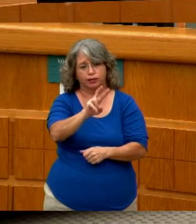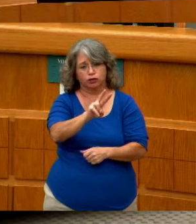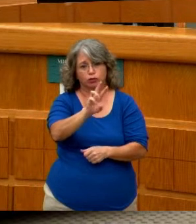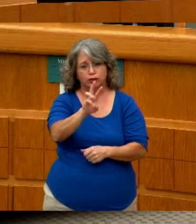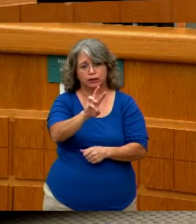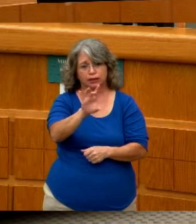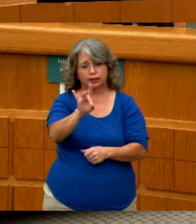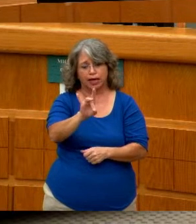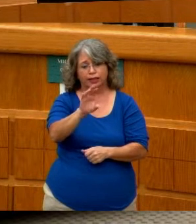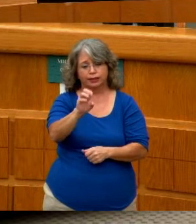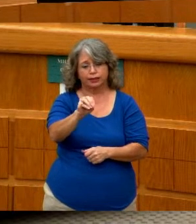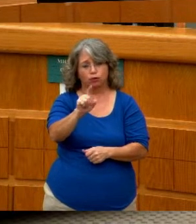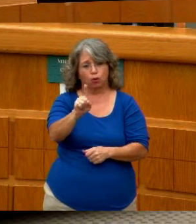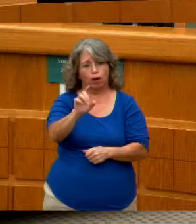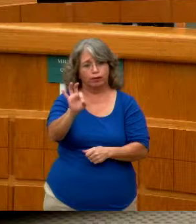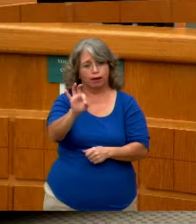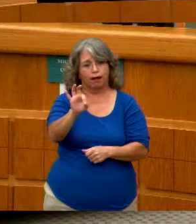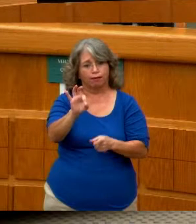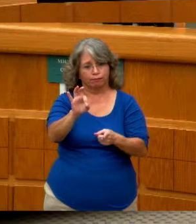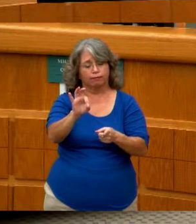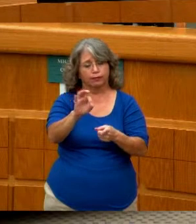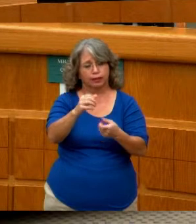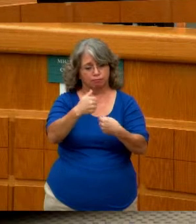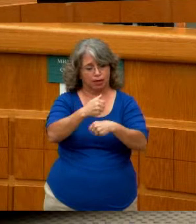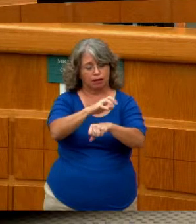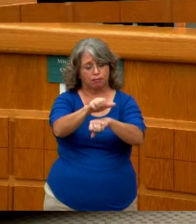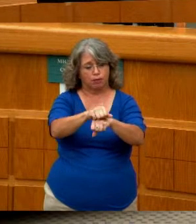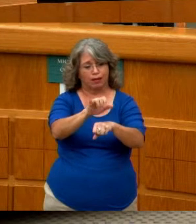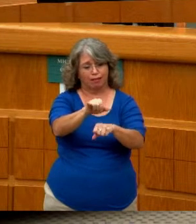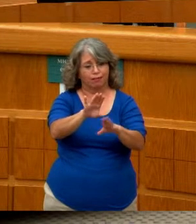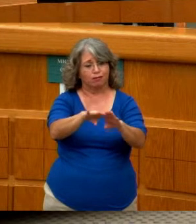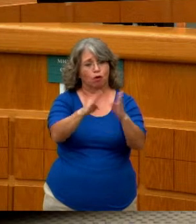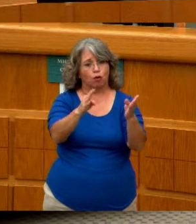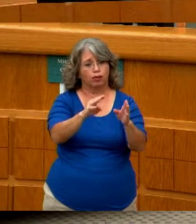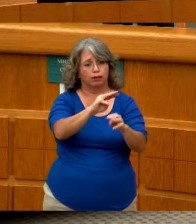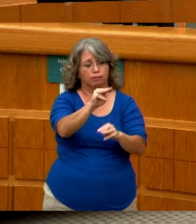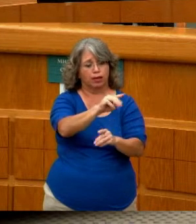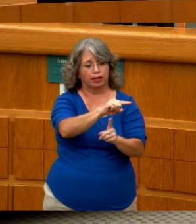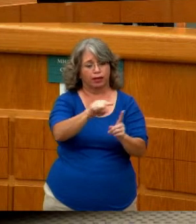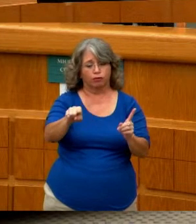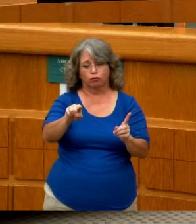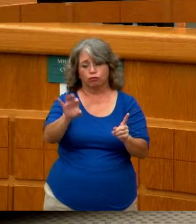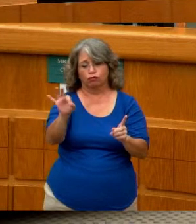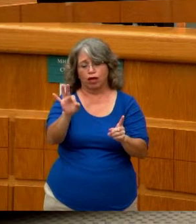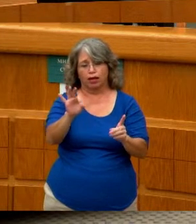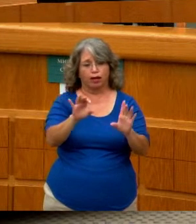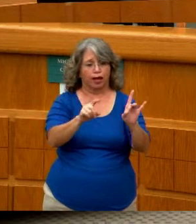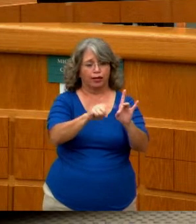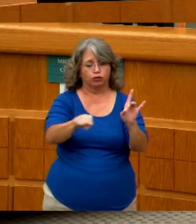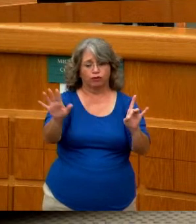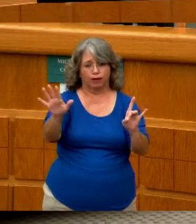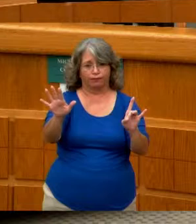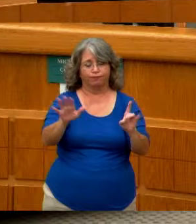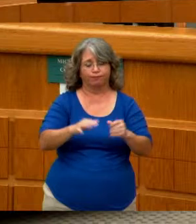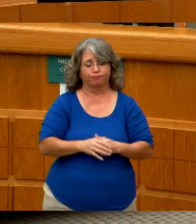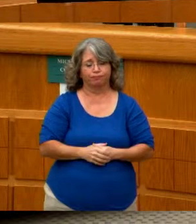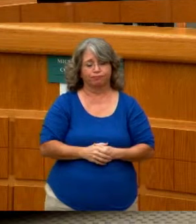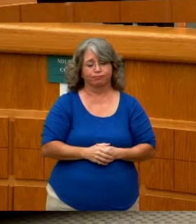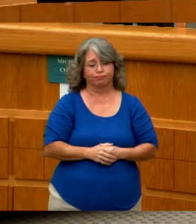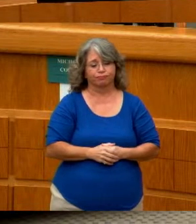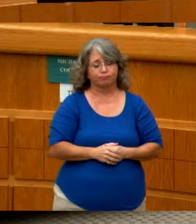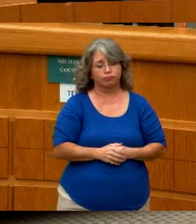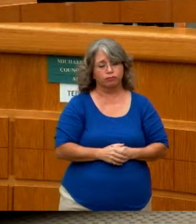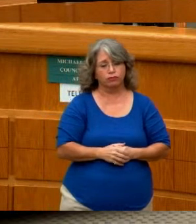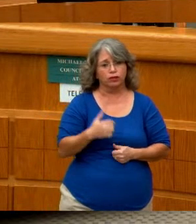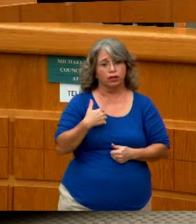outpatient clinic at 826-8019 to make an appointment. This clinic is open Monday through Friday, 8